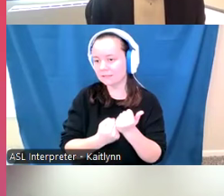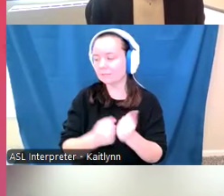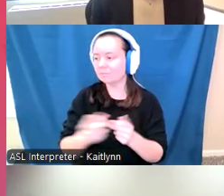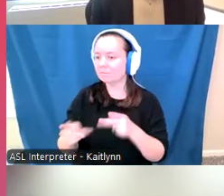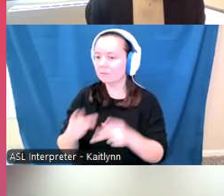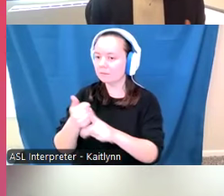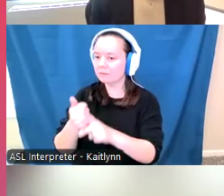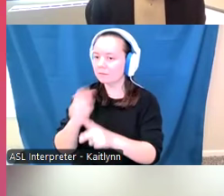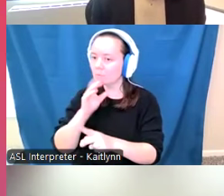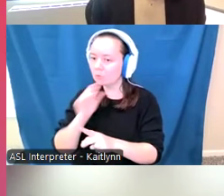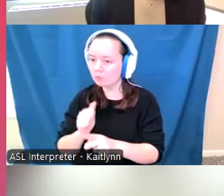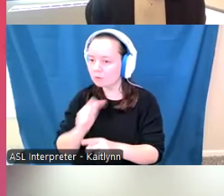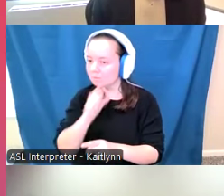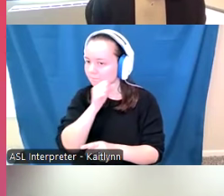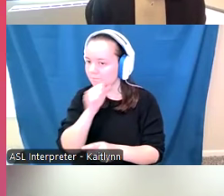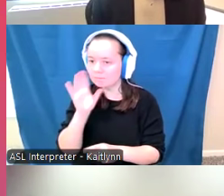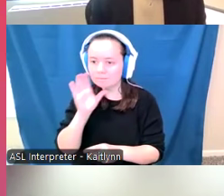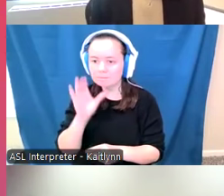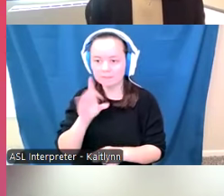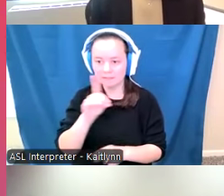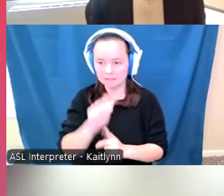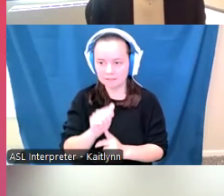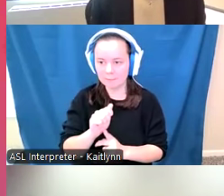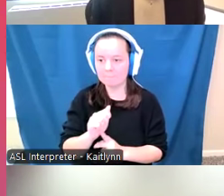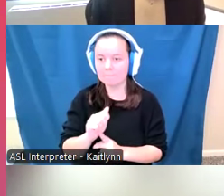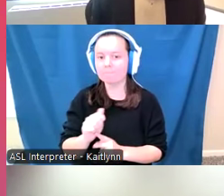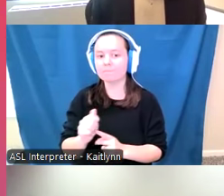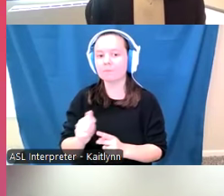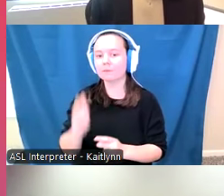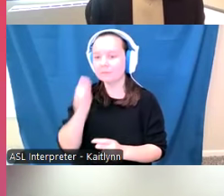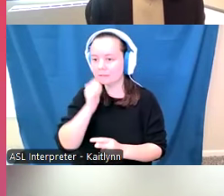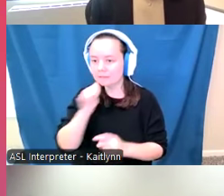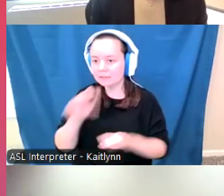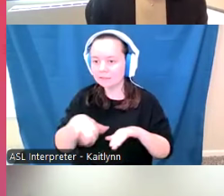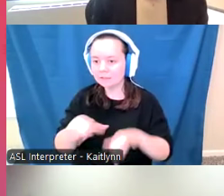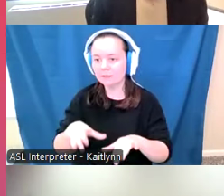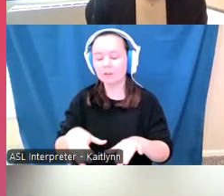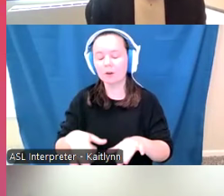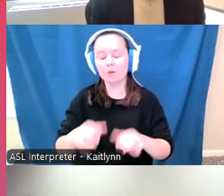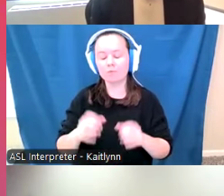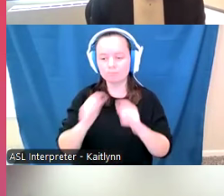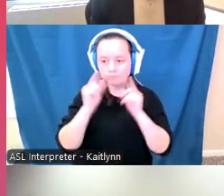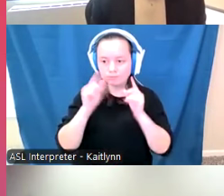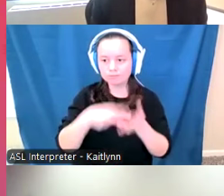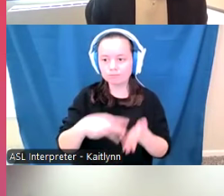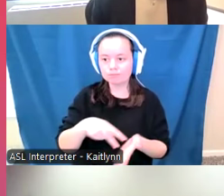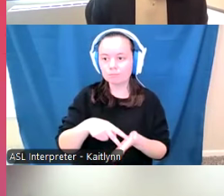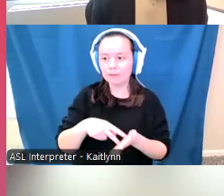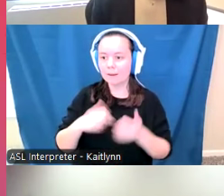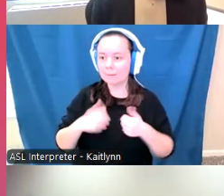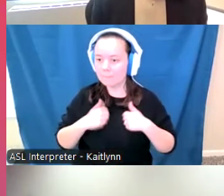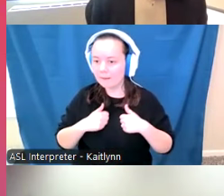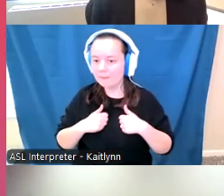with essential daily tasks and activities, such as getting out of bed, bathing, or medication management.